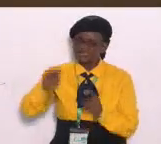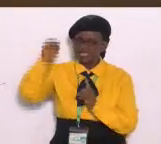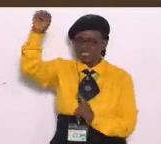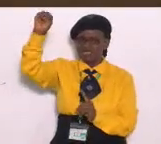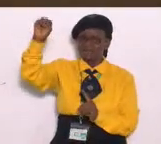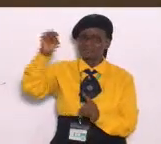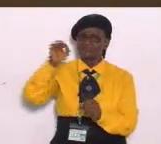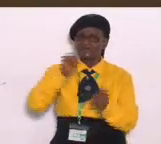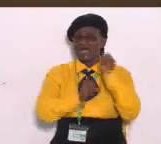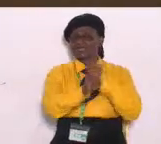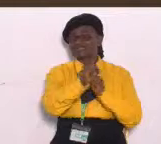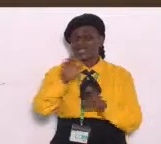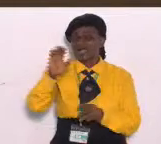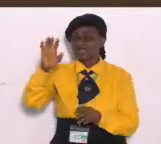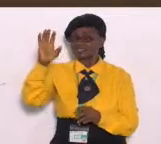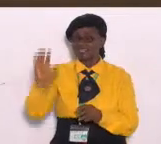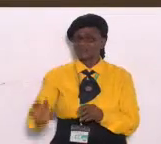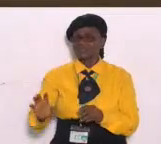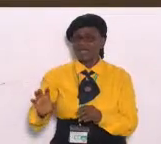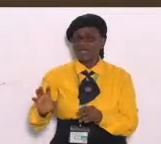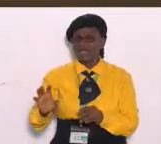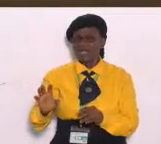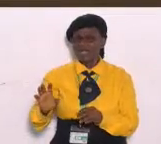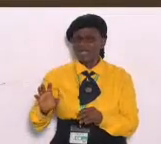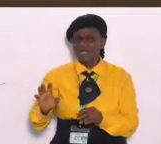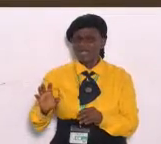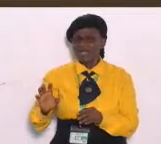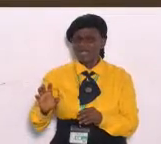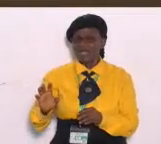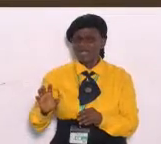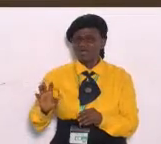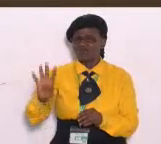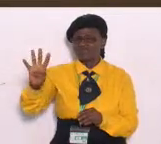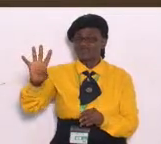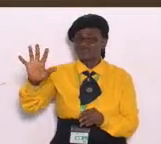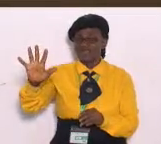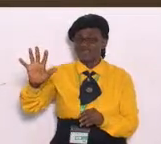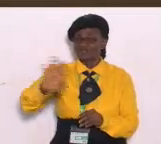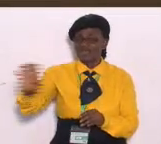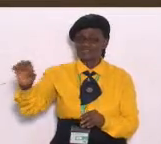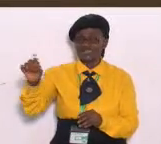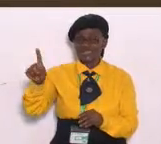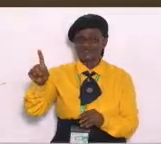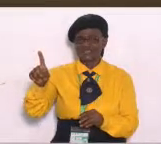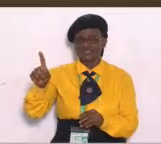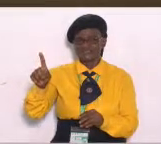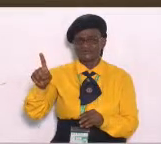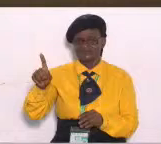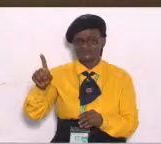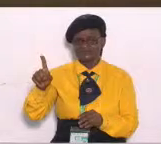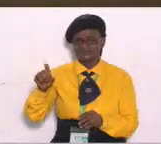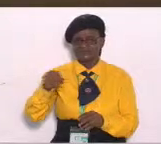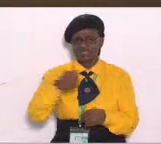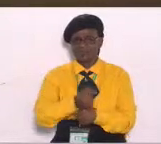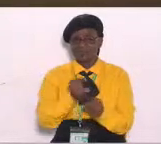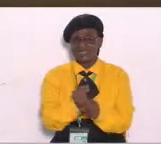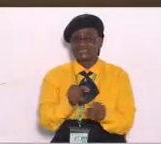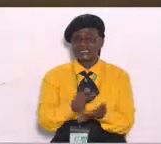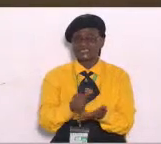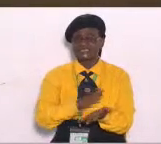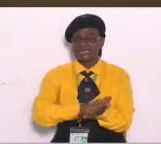Isaiah chapter 45, verse 11. Isaiah 45, verse 11 made it